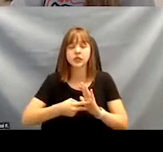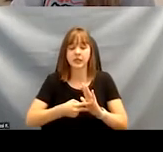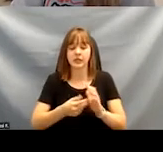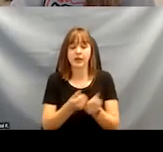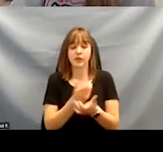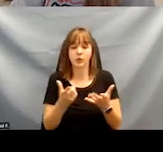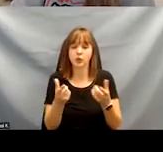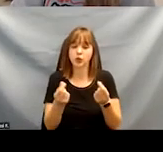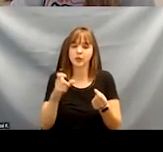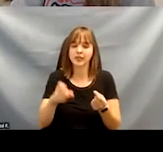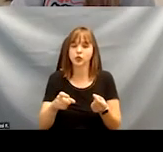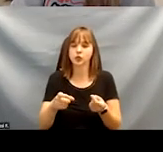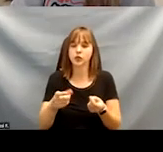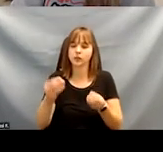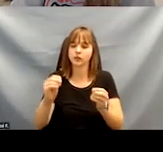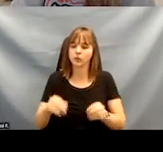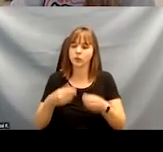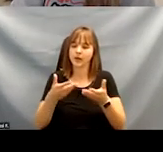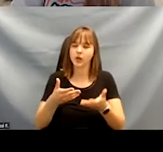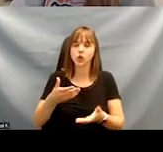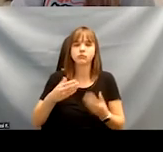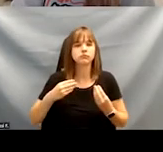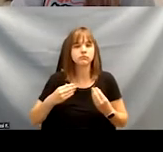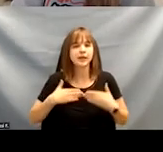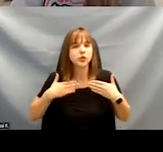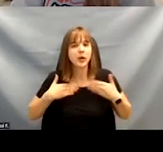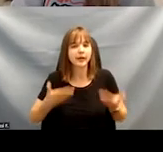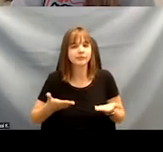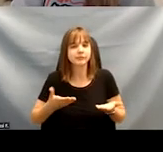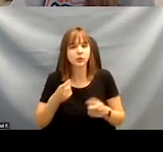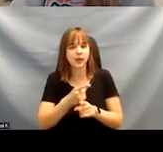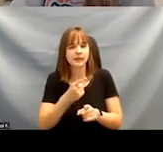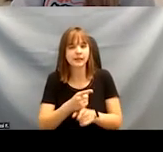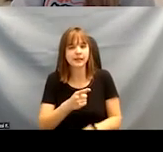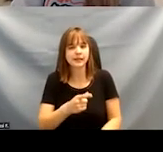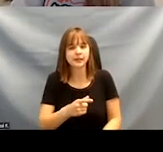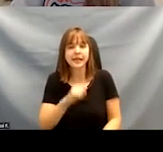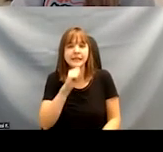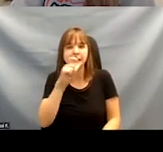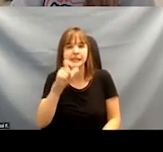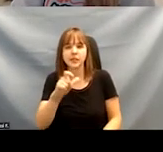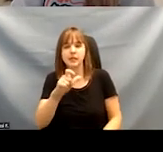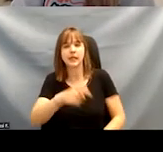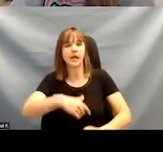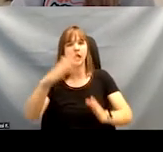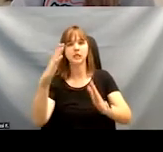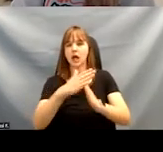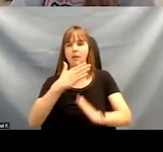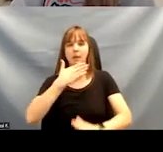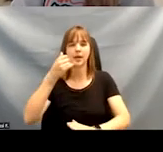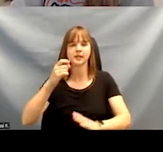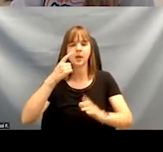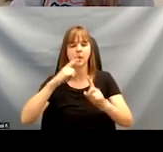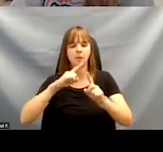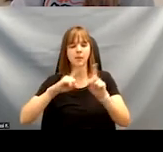know, they're bringing us some form of joy. Not like, you know, it doesn't have to be the best thing we've ever done, but just making sure that everything